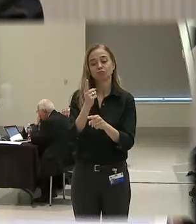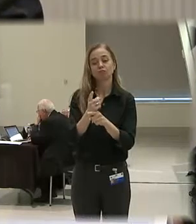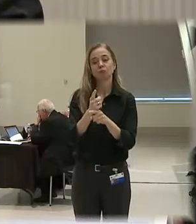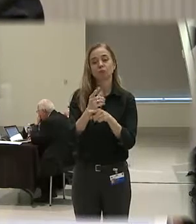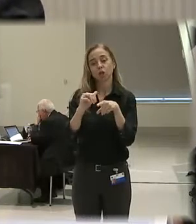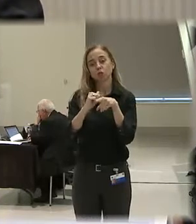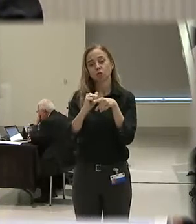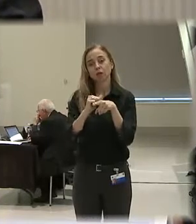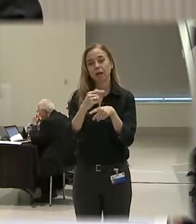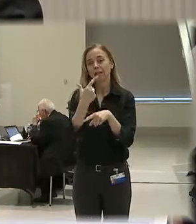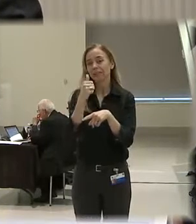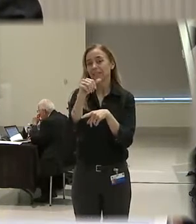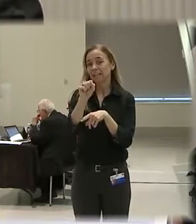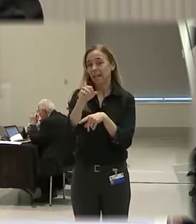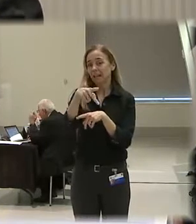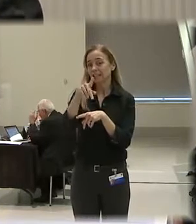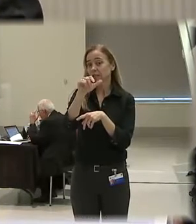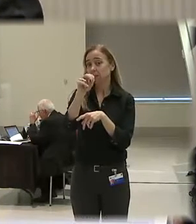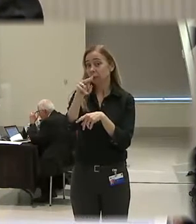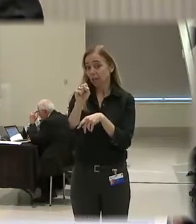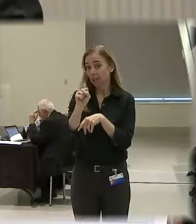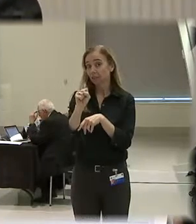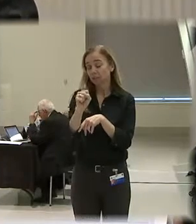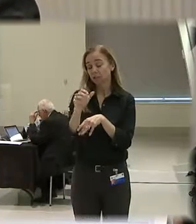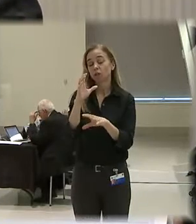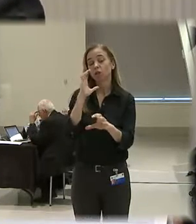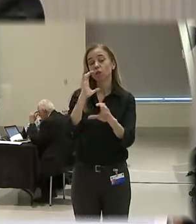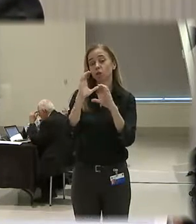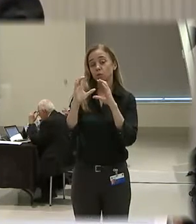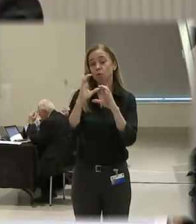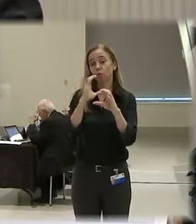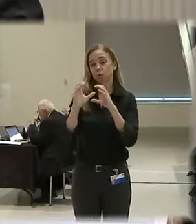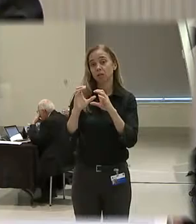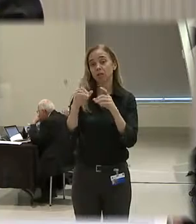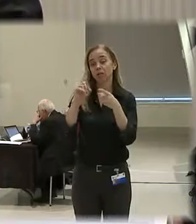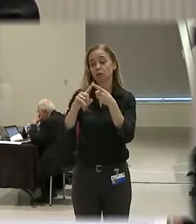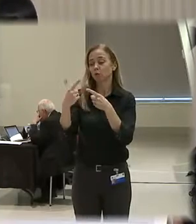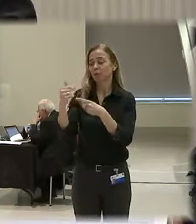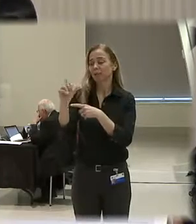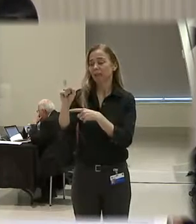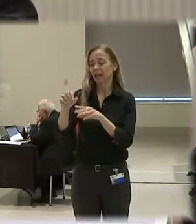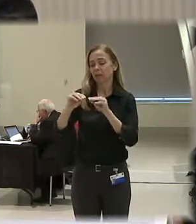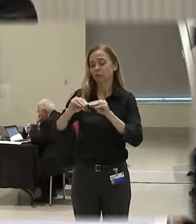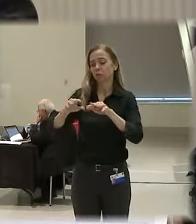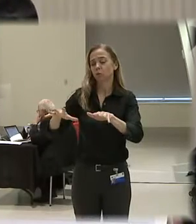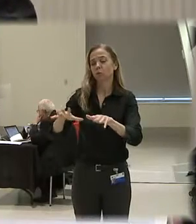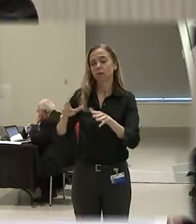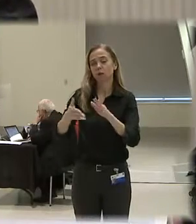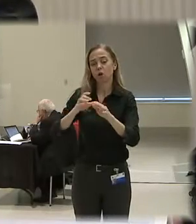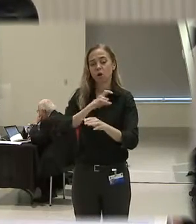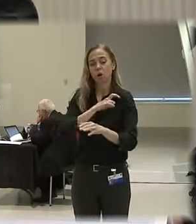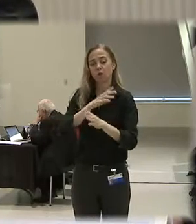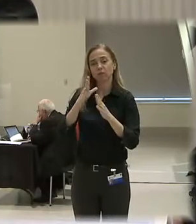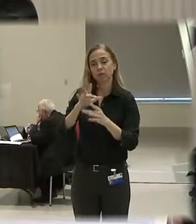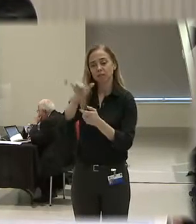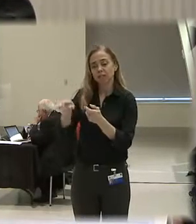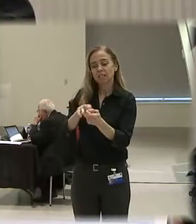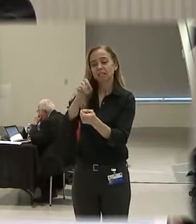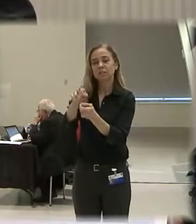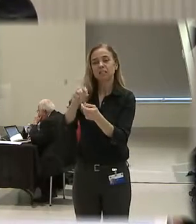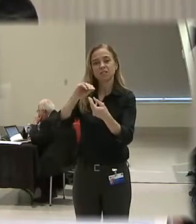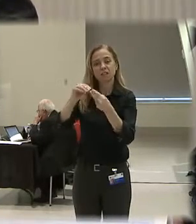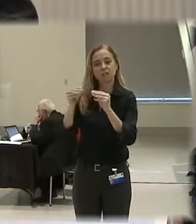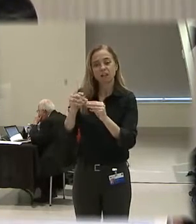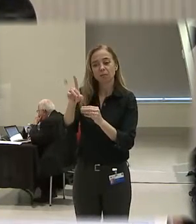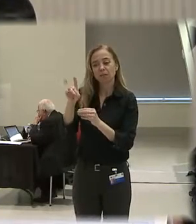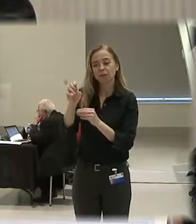gas plans, and those plans are communicated to gas deployment officers So this would include specific number of devices,